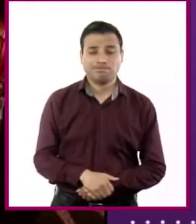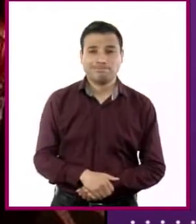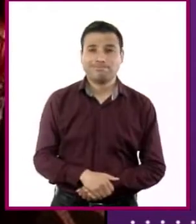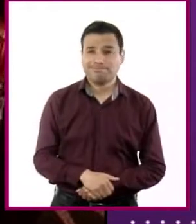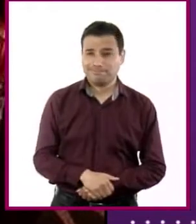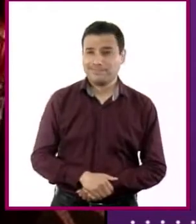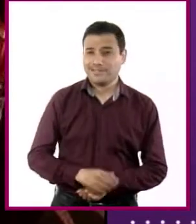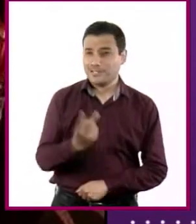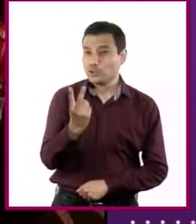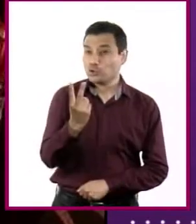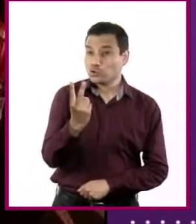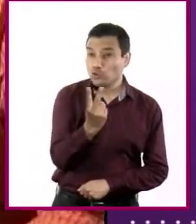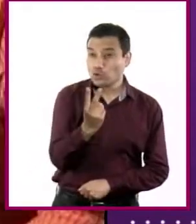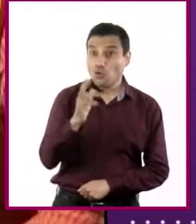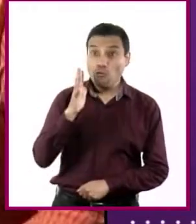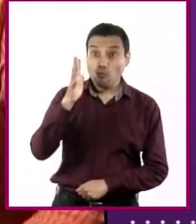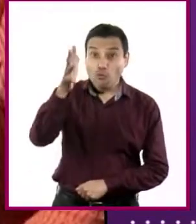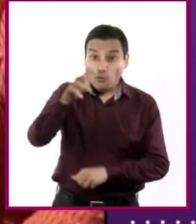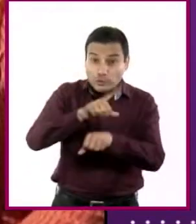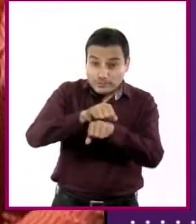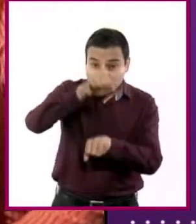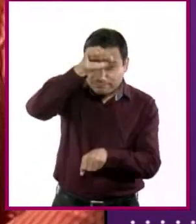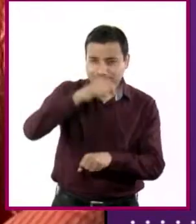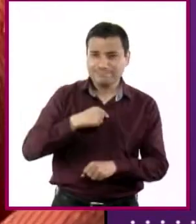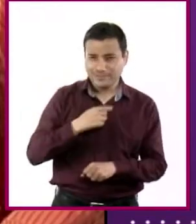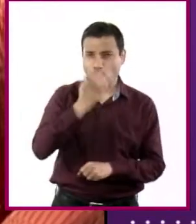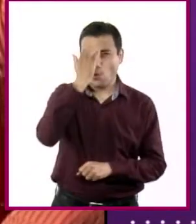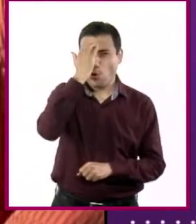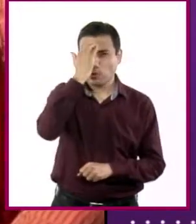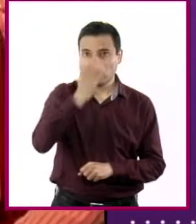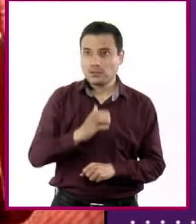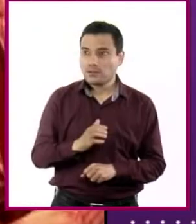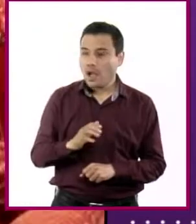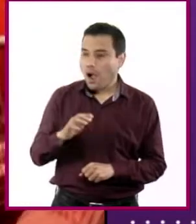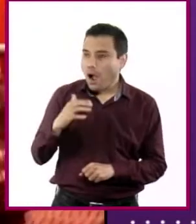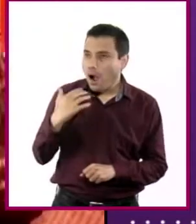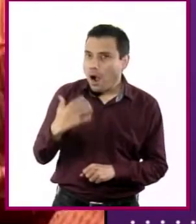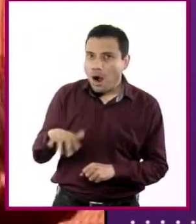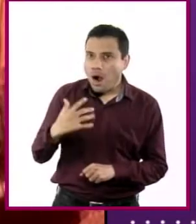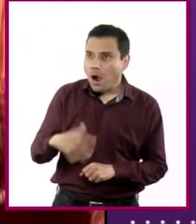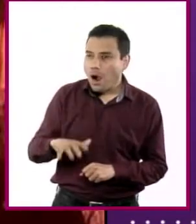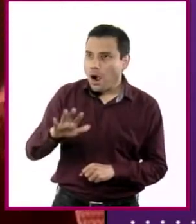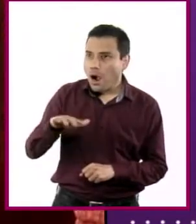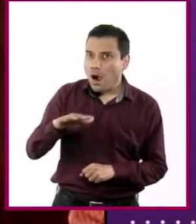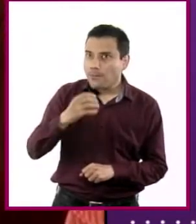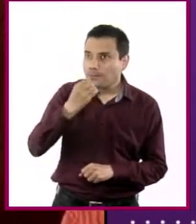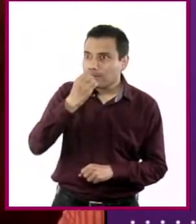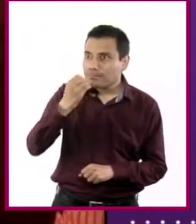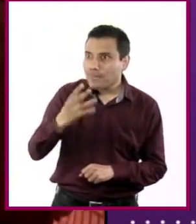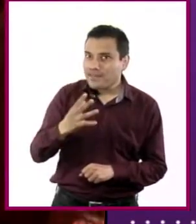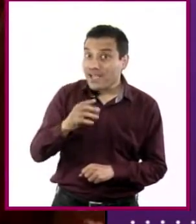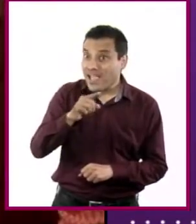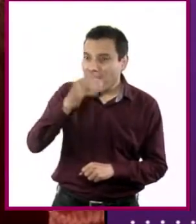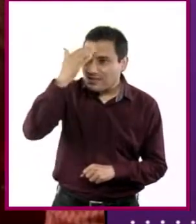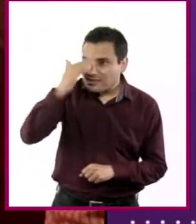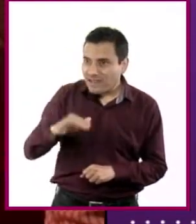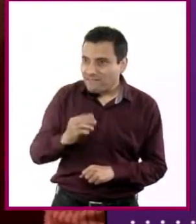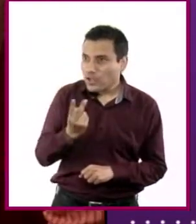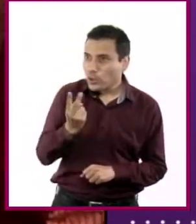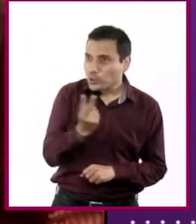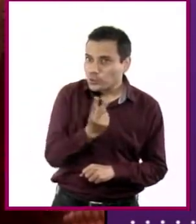your future, detectives. Huh? Mr. Wong, this is incredible. Yes. She knows we are detectives.